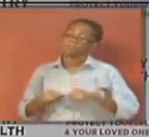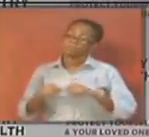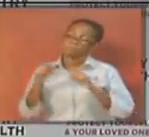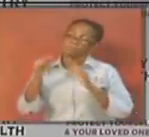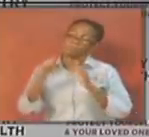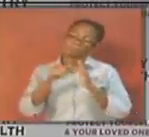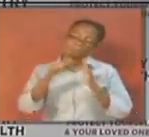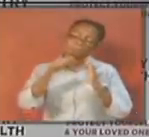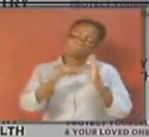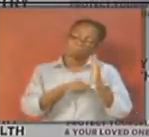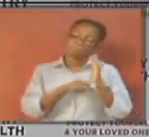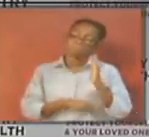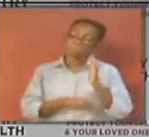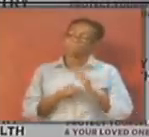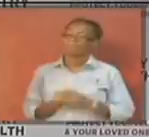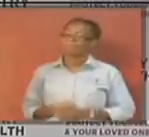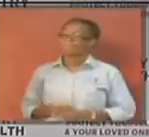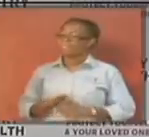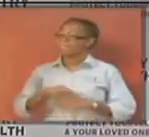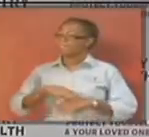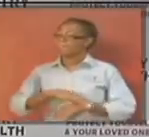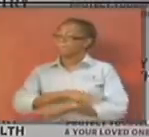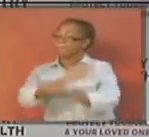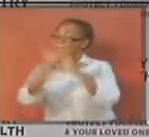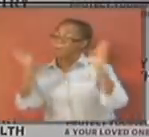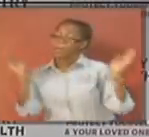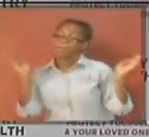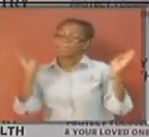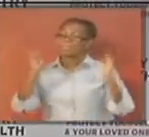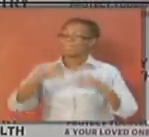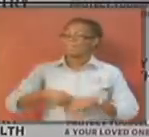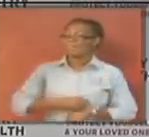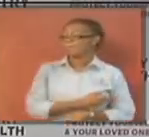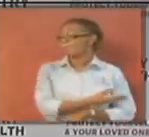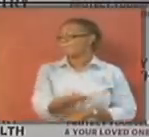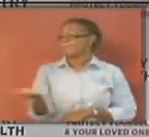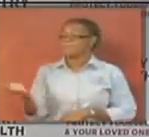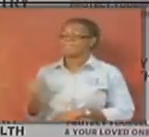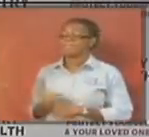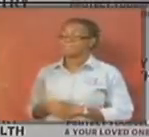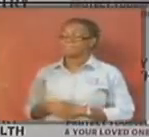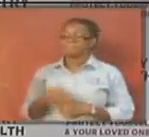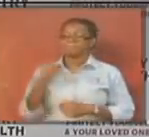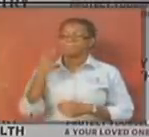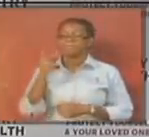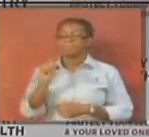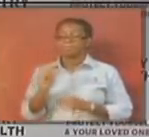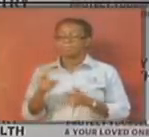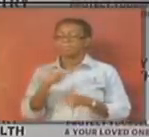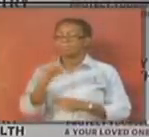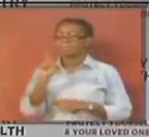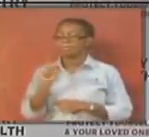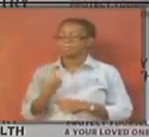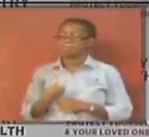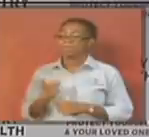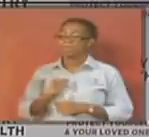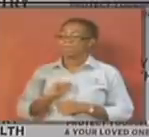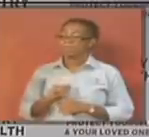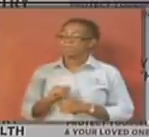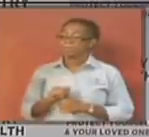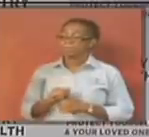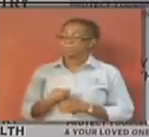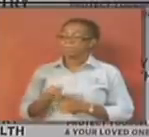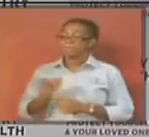Hi, good morning to the panel. My 2 quick questions. I know that, well, right now, in terms